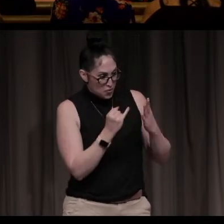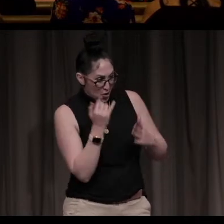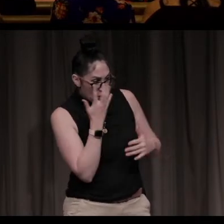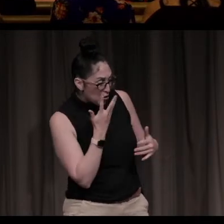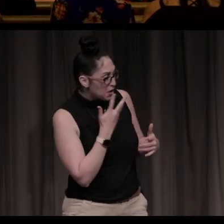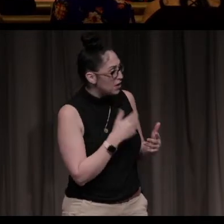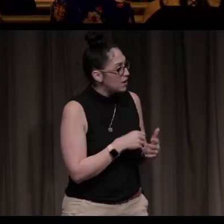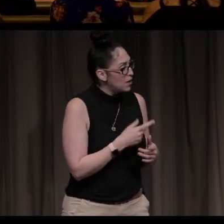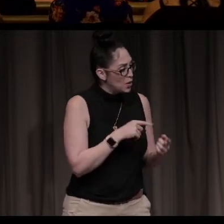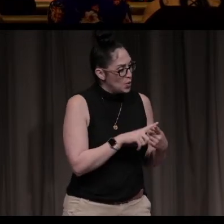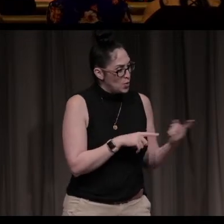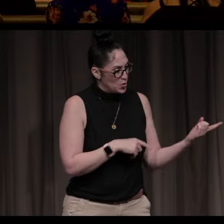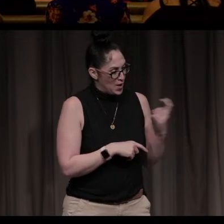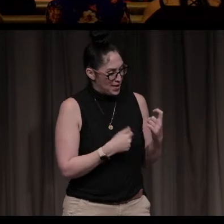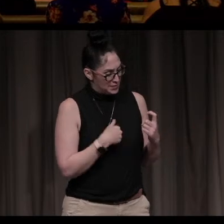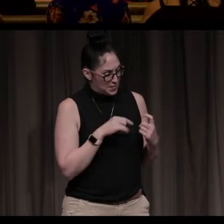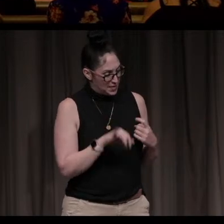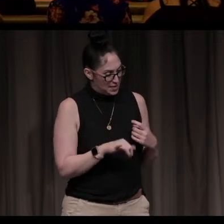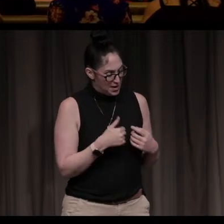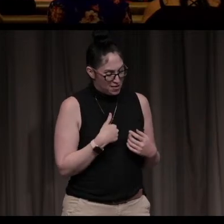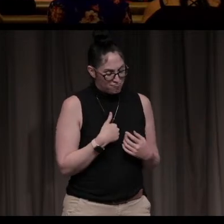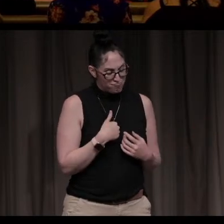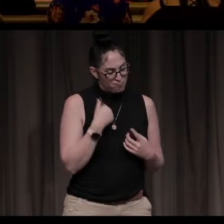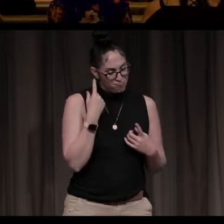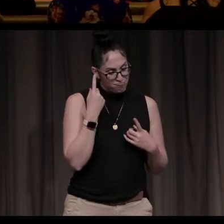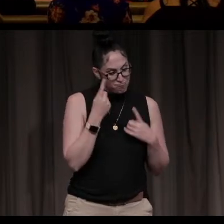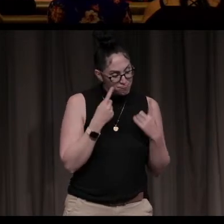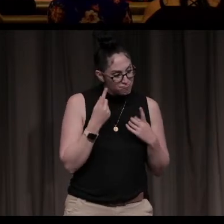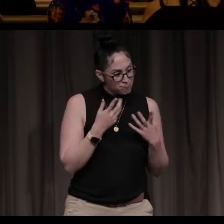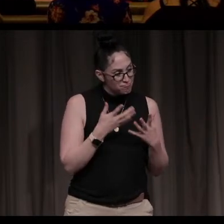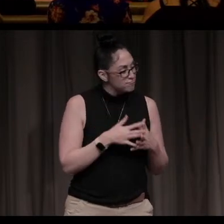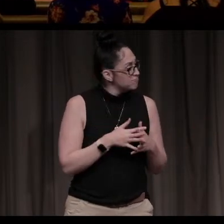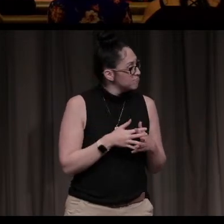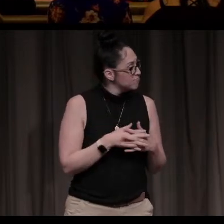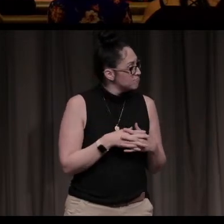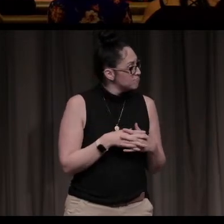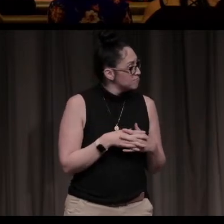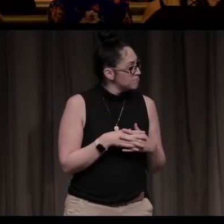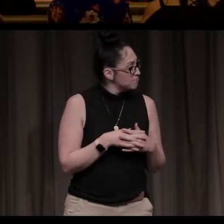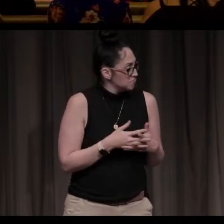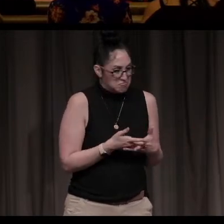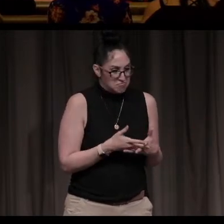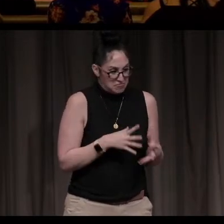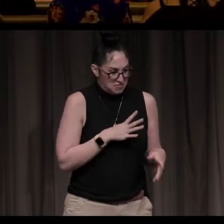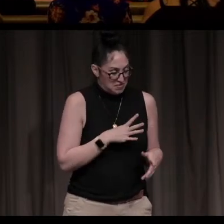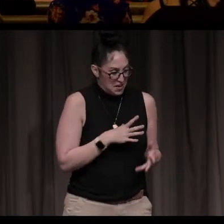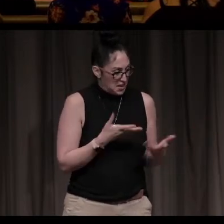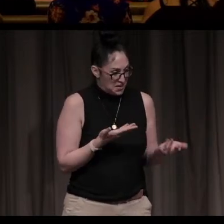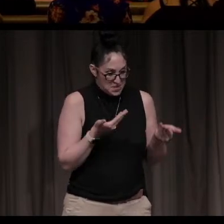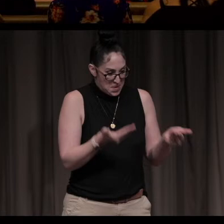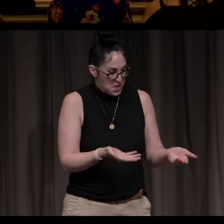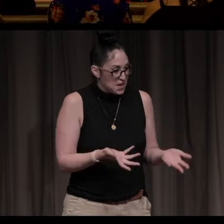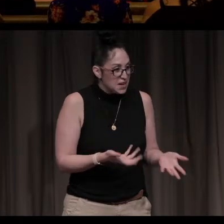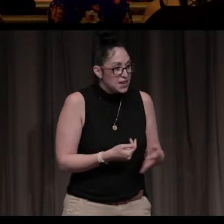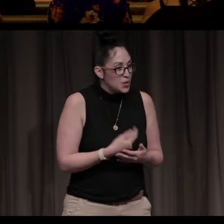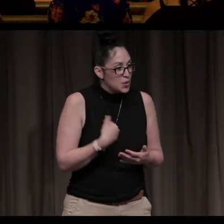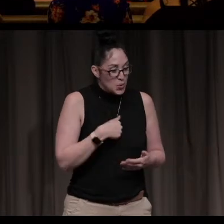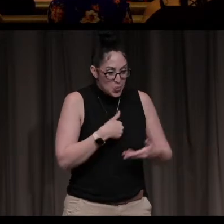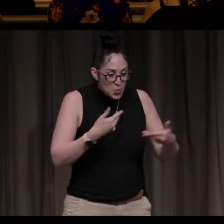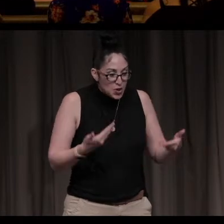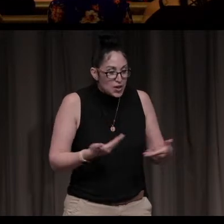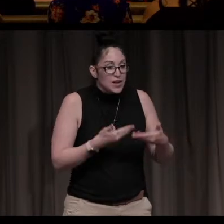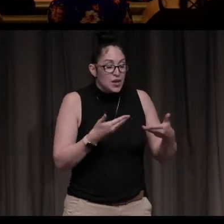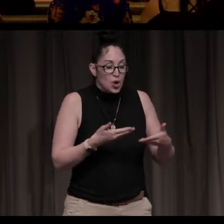when you asked if it was part of the aesthetic and if it was okay, I thought it's okay. You know, we're here to open